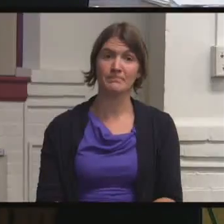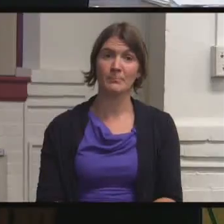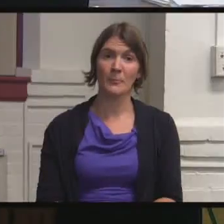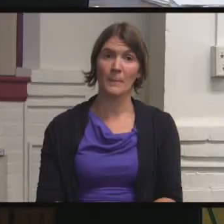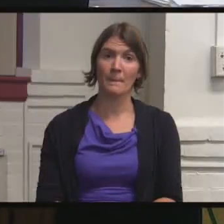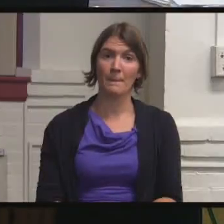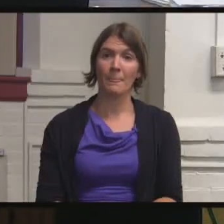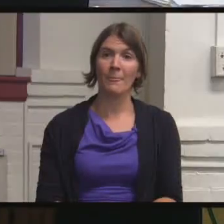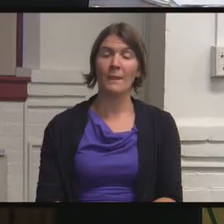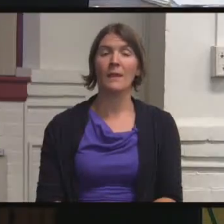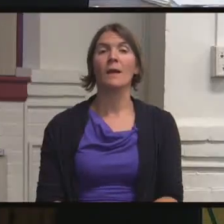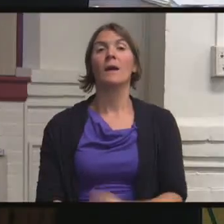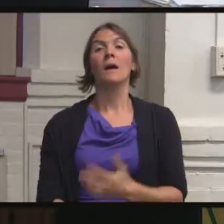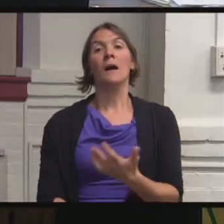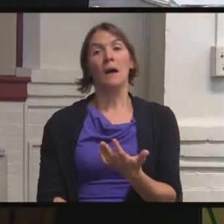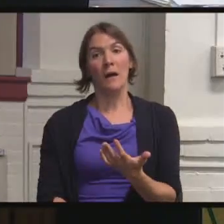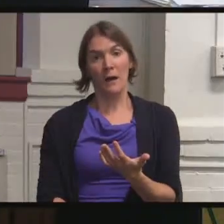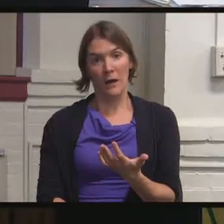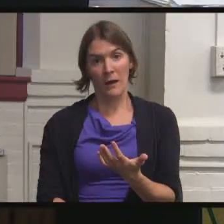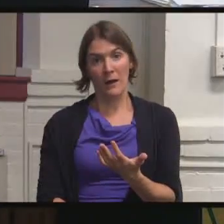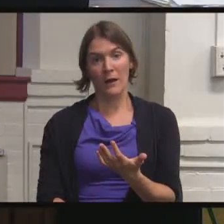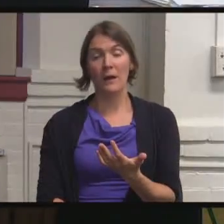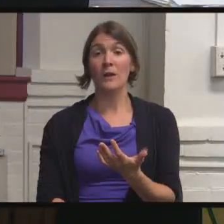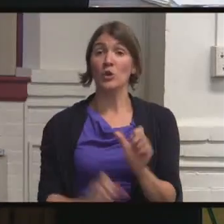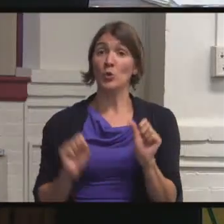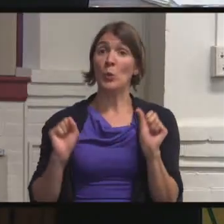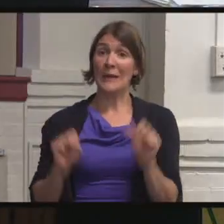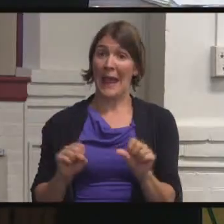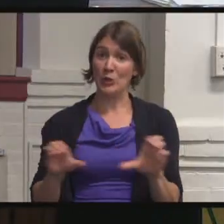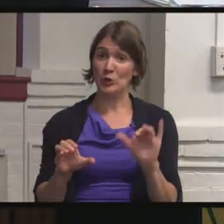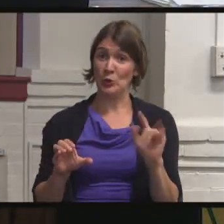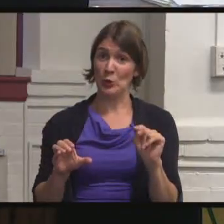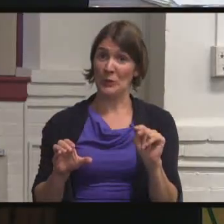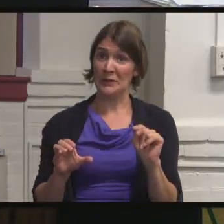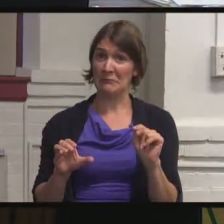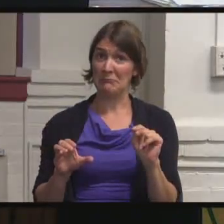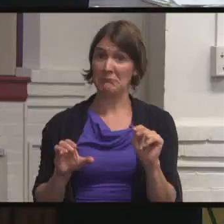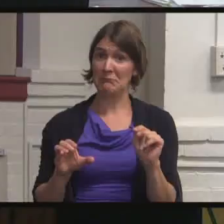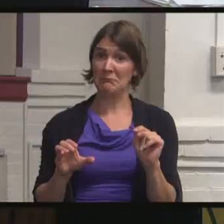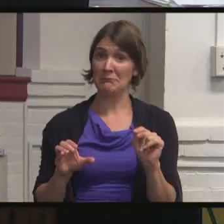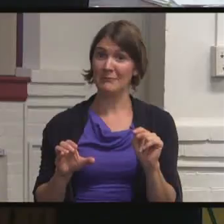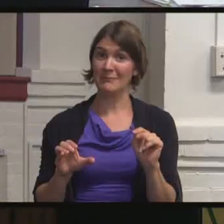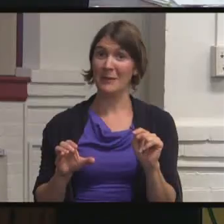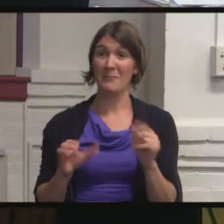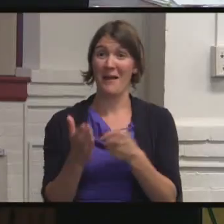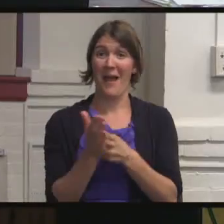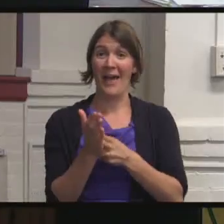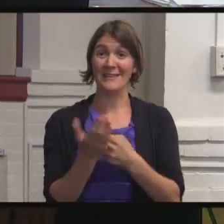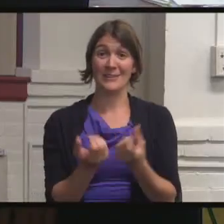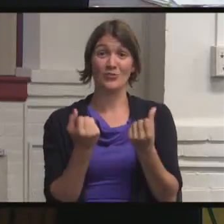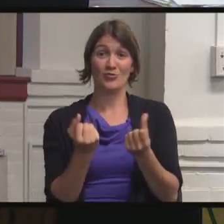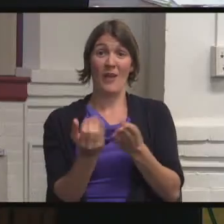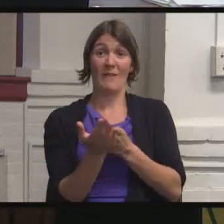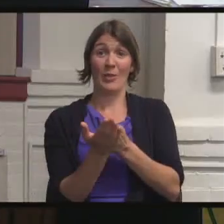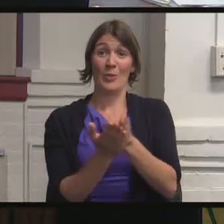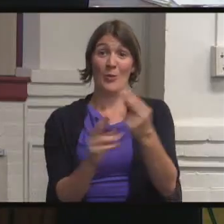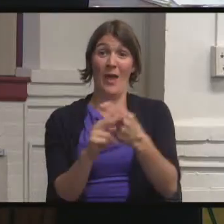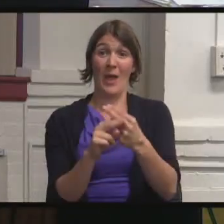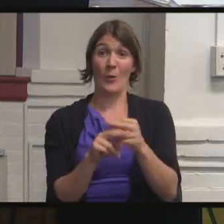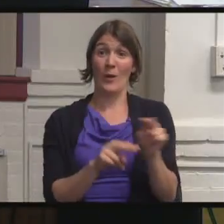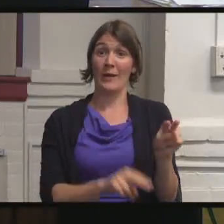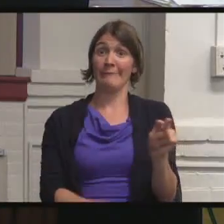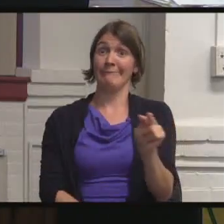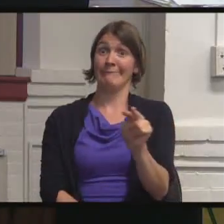there's an objective way of actually doing this, but really the line of sight here brings this